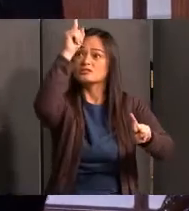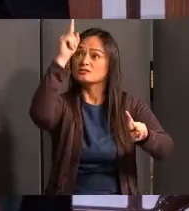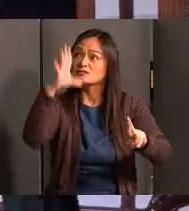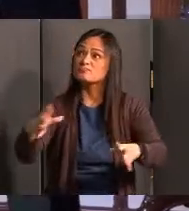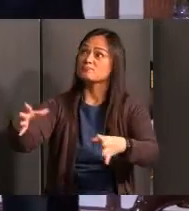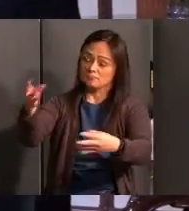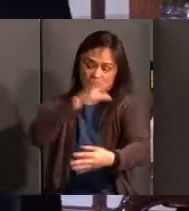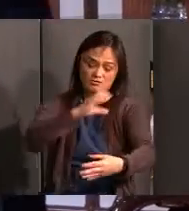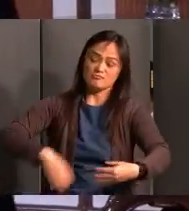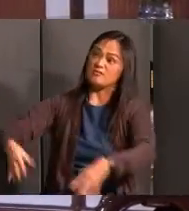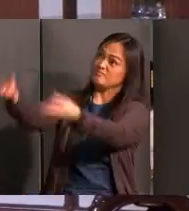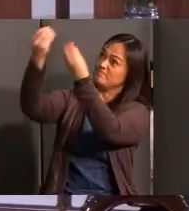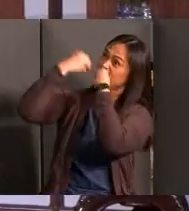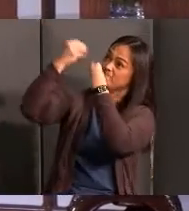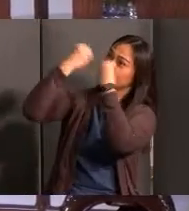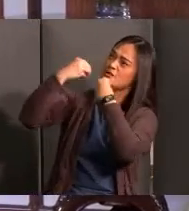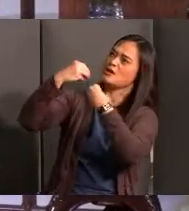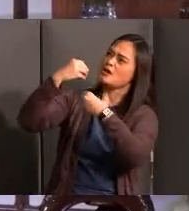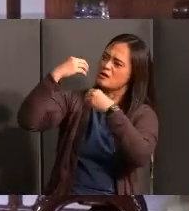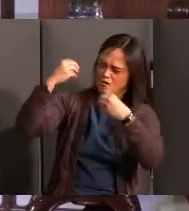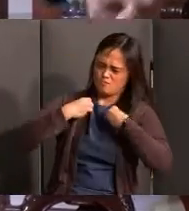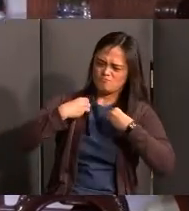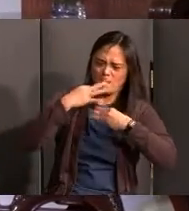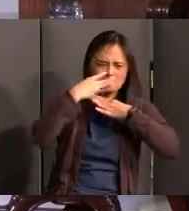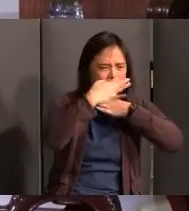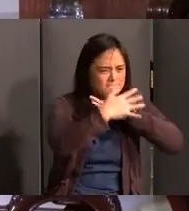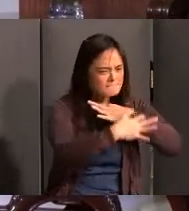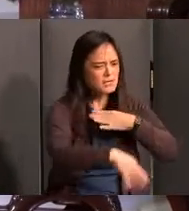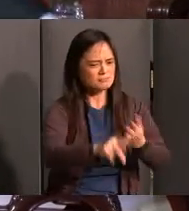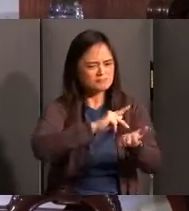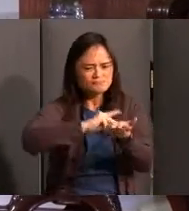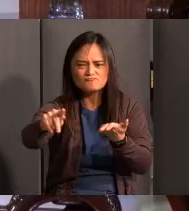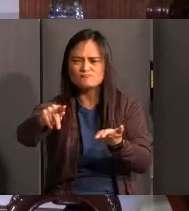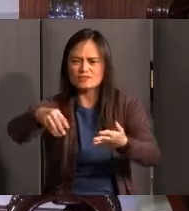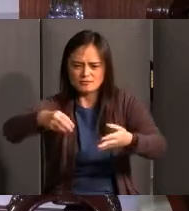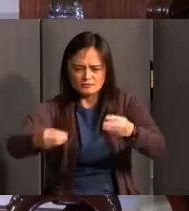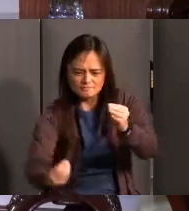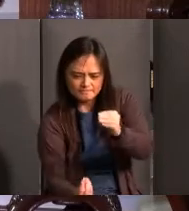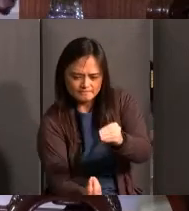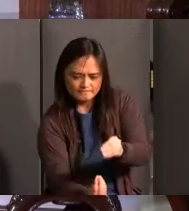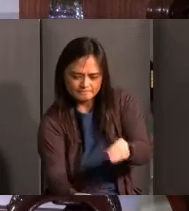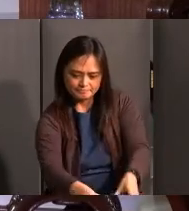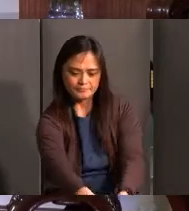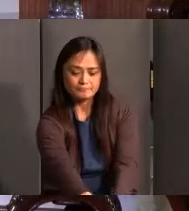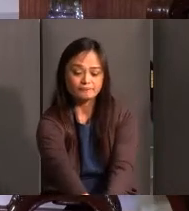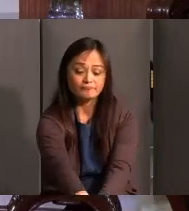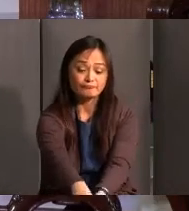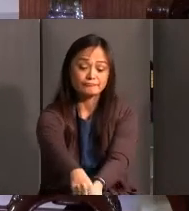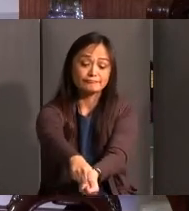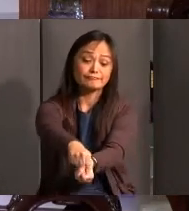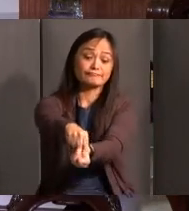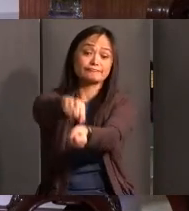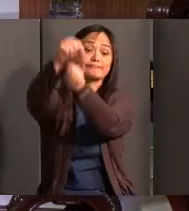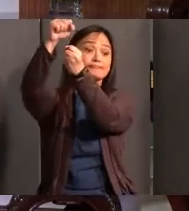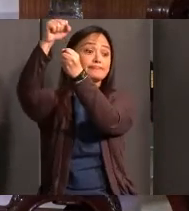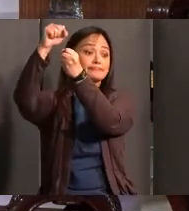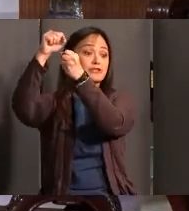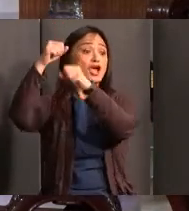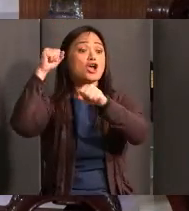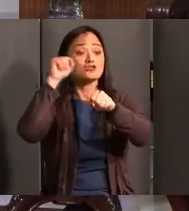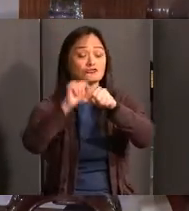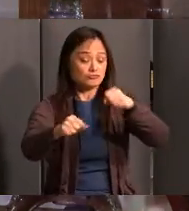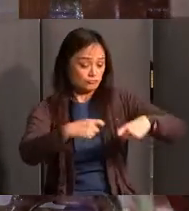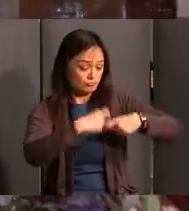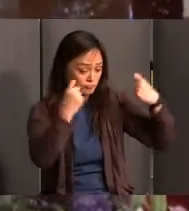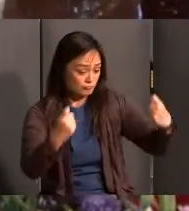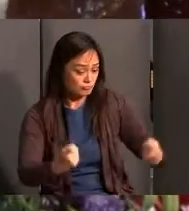for us, using His very own blood, binili niya tayo, inihango niya na tayo so that iniquity will not